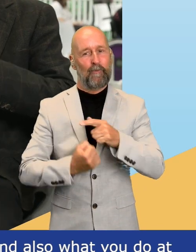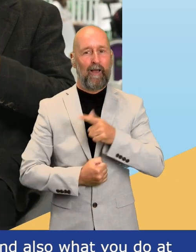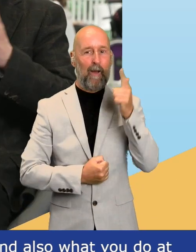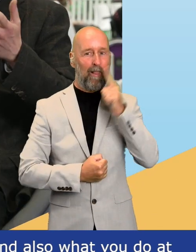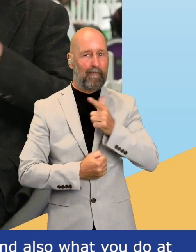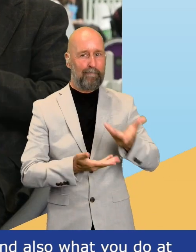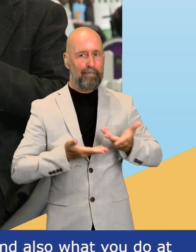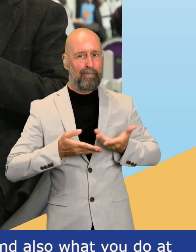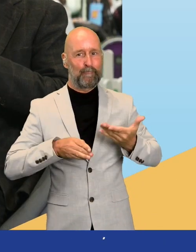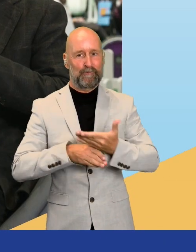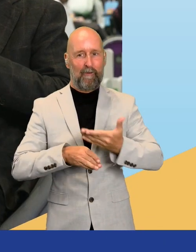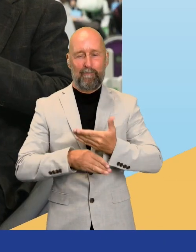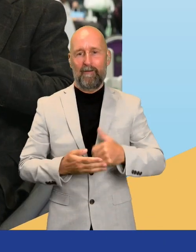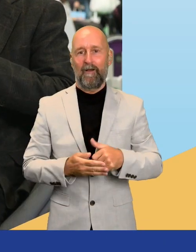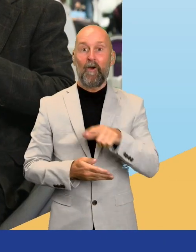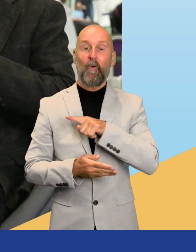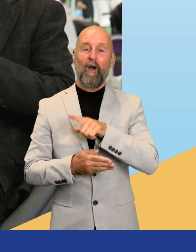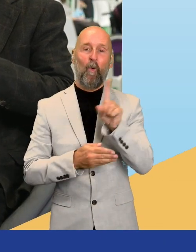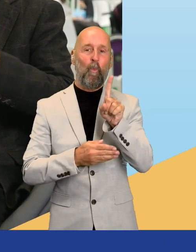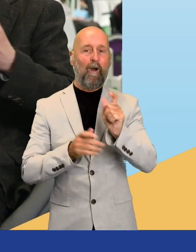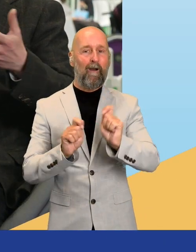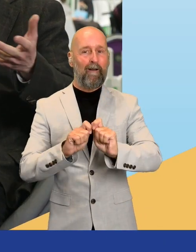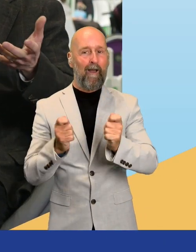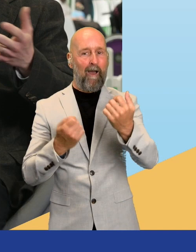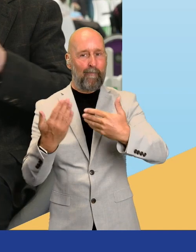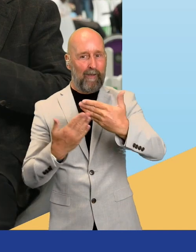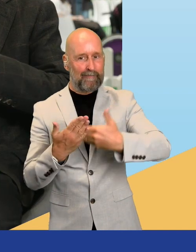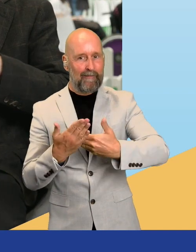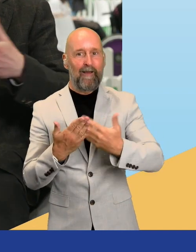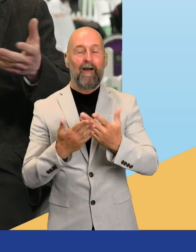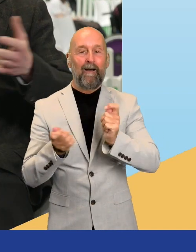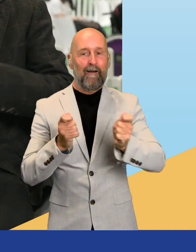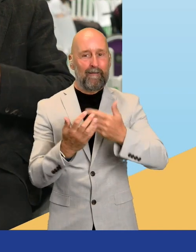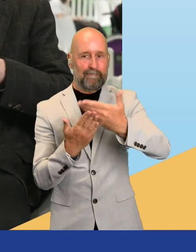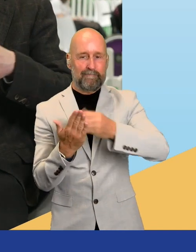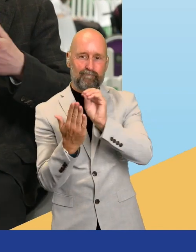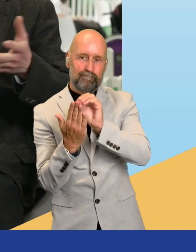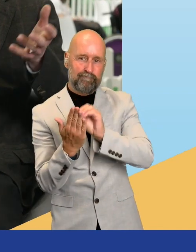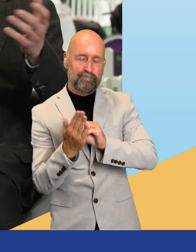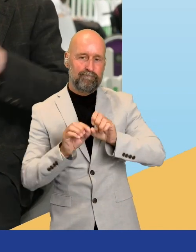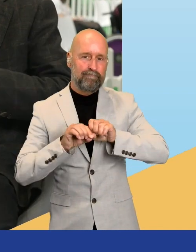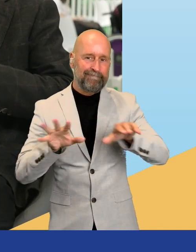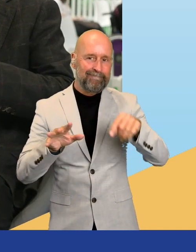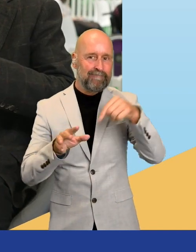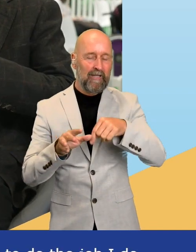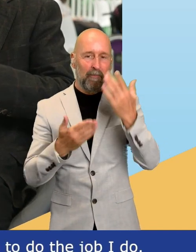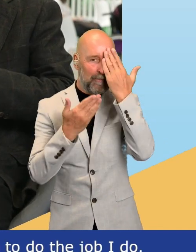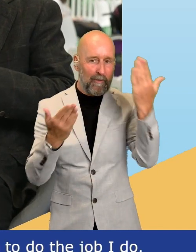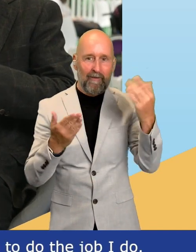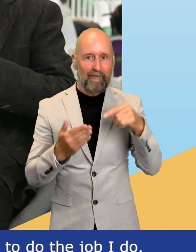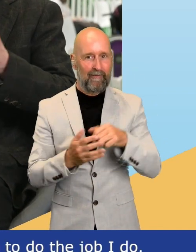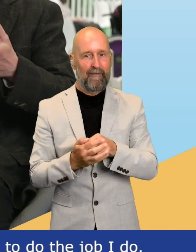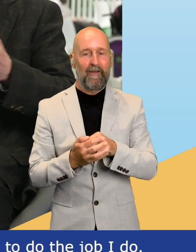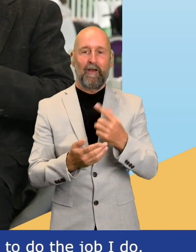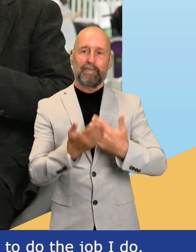that I do. I'm an editor of What Car, which basically means I'm responsible for all the editorial output from What Car. What Car, for those who don't know, it